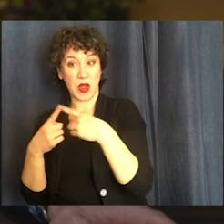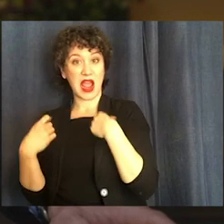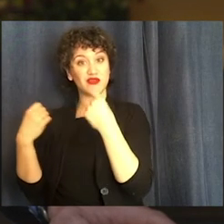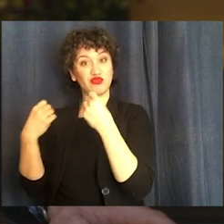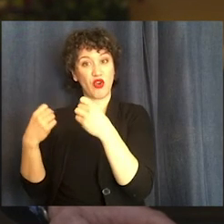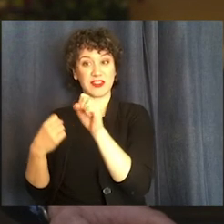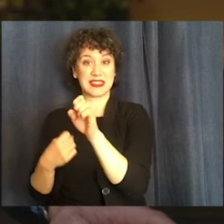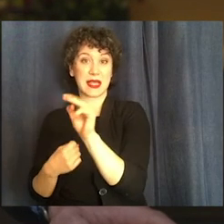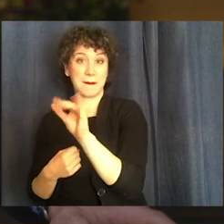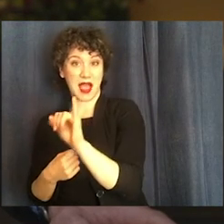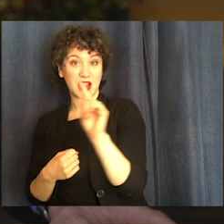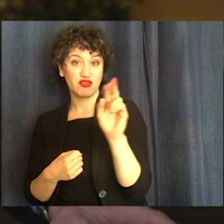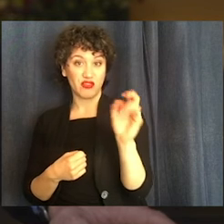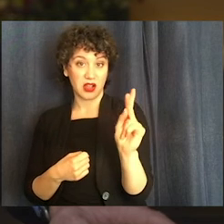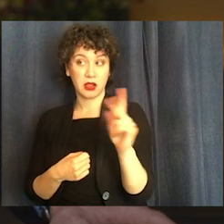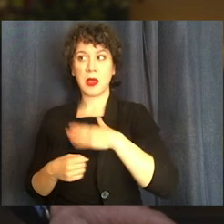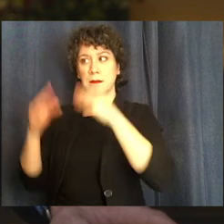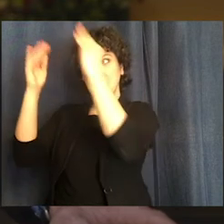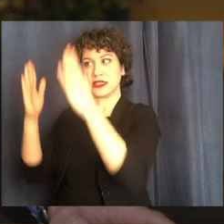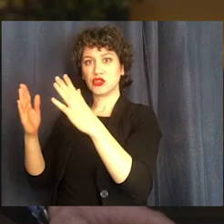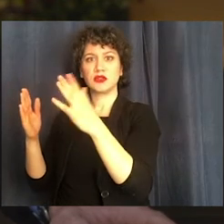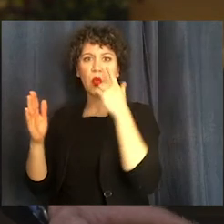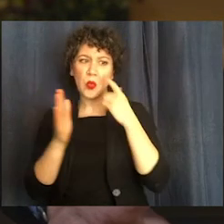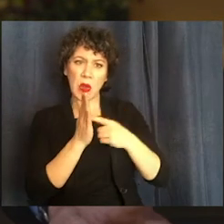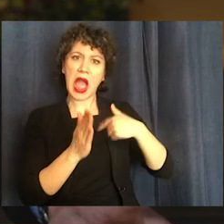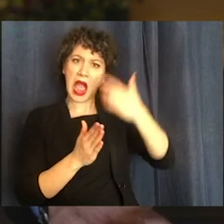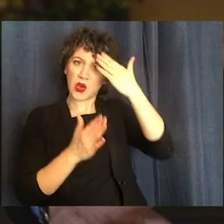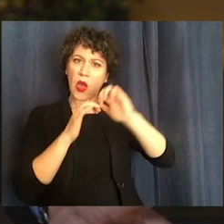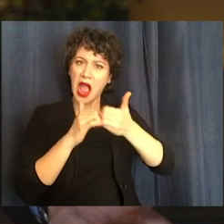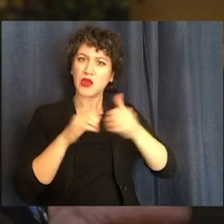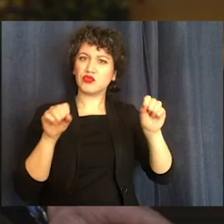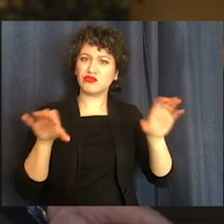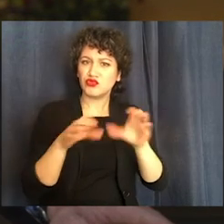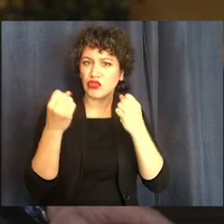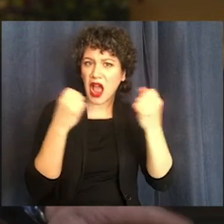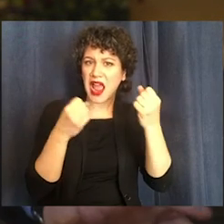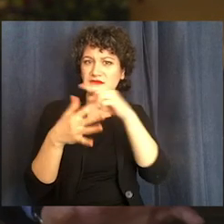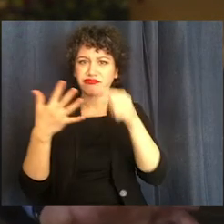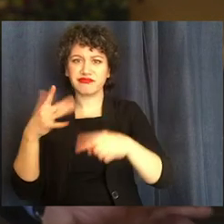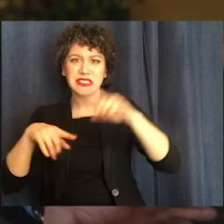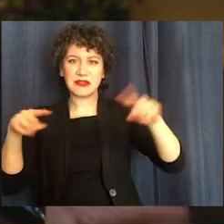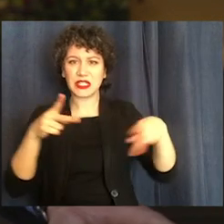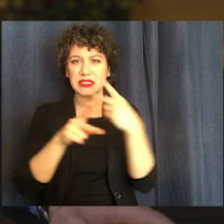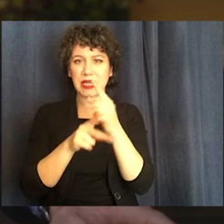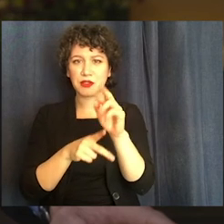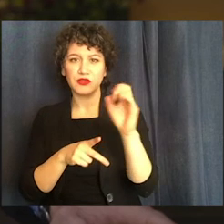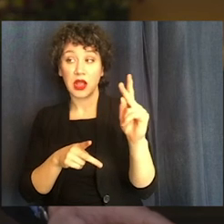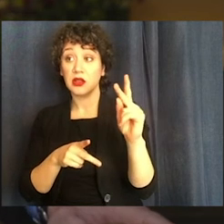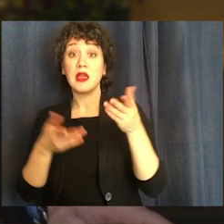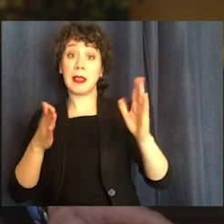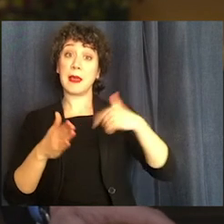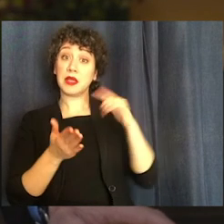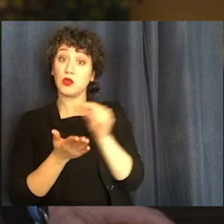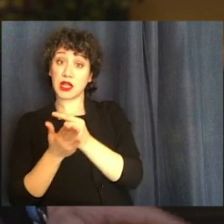early and head back to UND for my senior year of college. What I experienced at advanced individual training